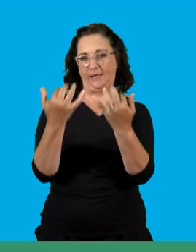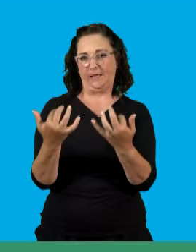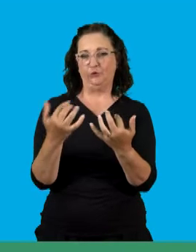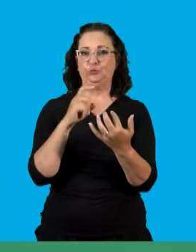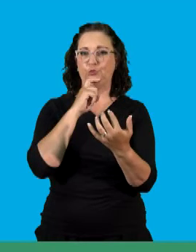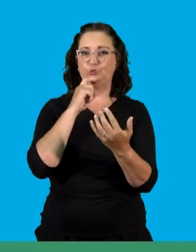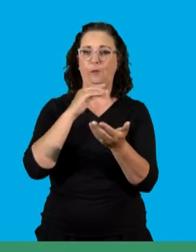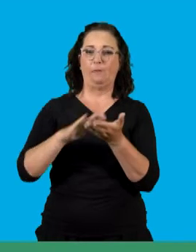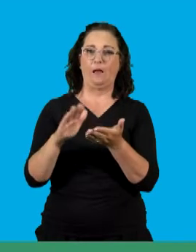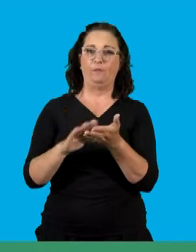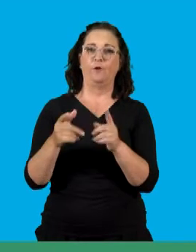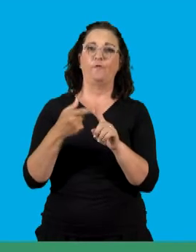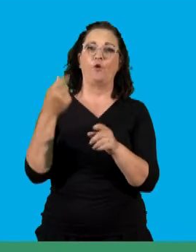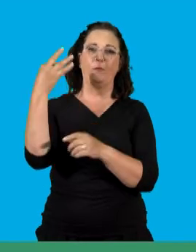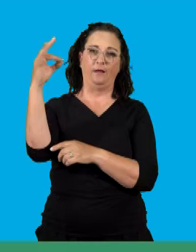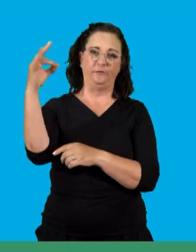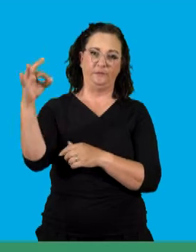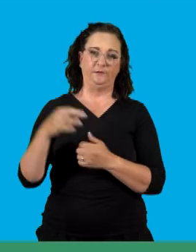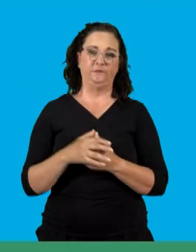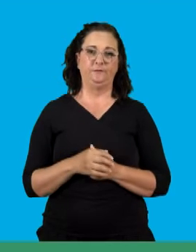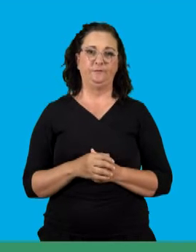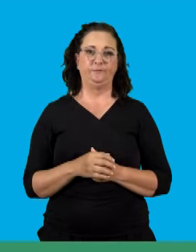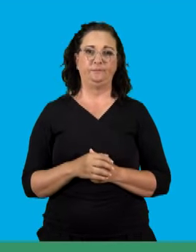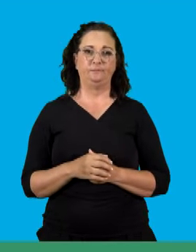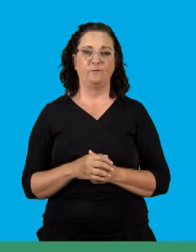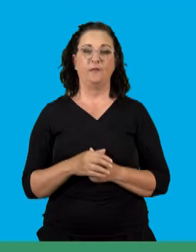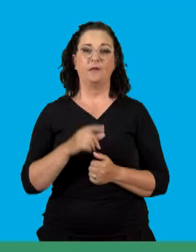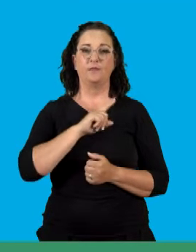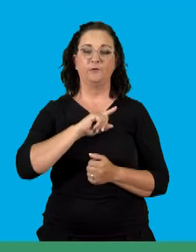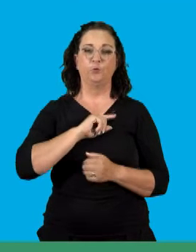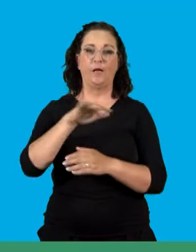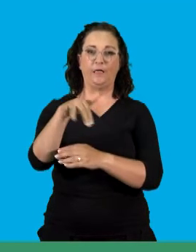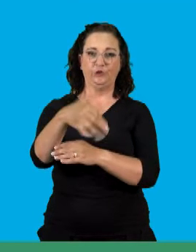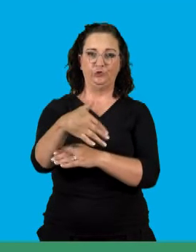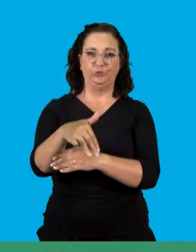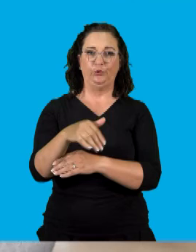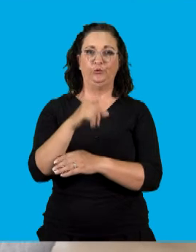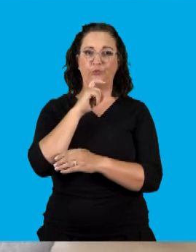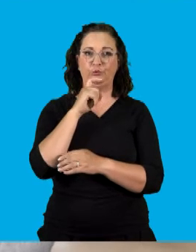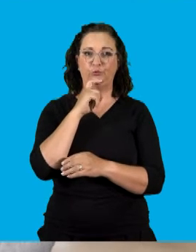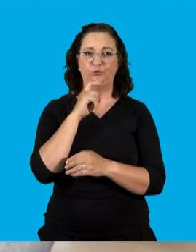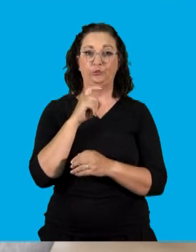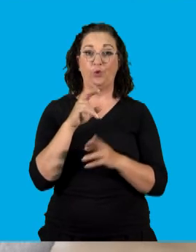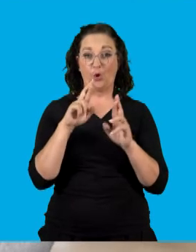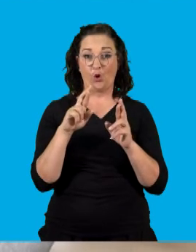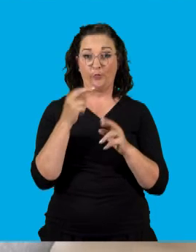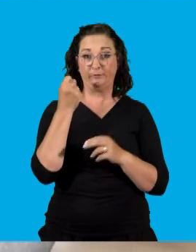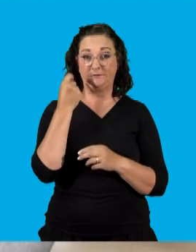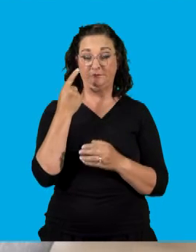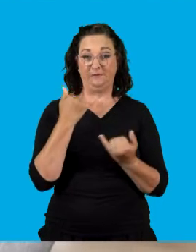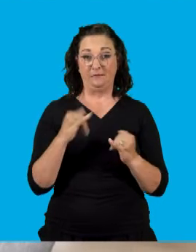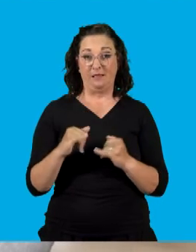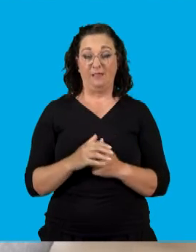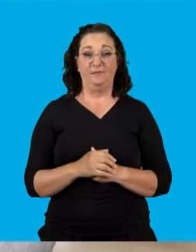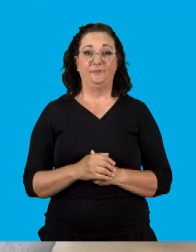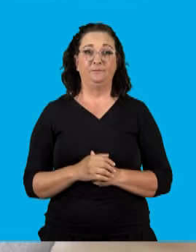that are published by the government. So this is conducted externally. I hope you understand. I hope you're